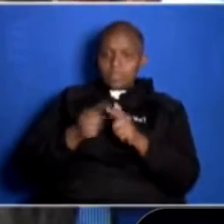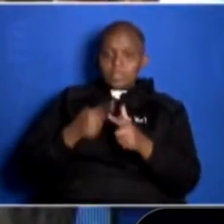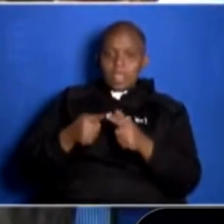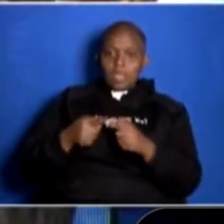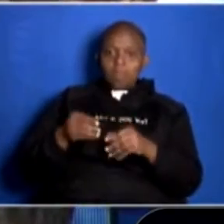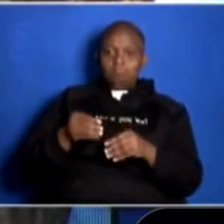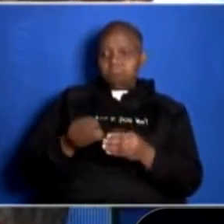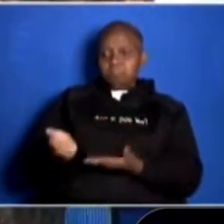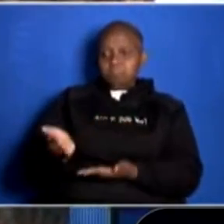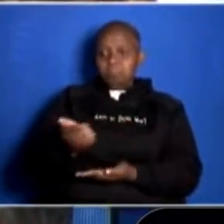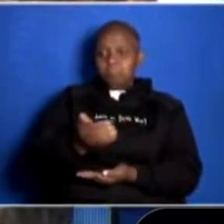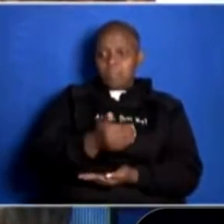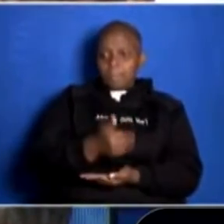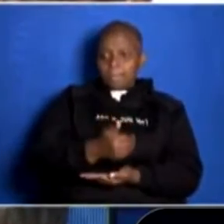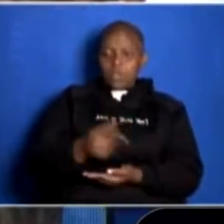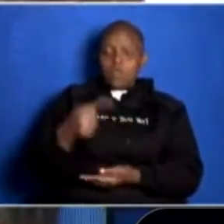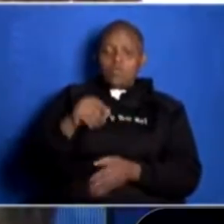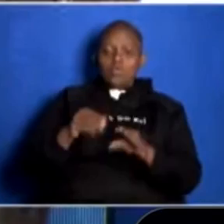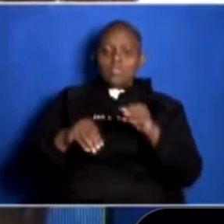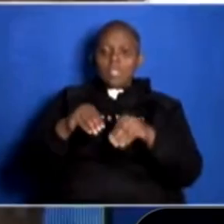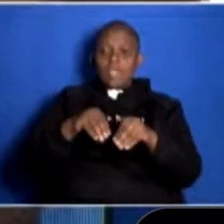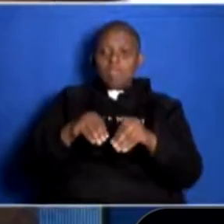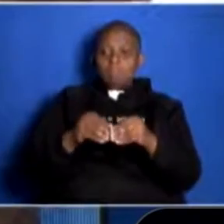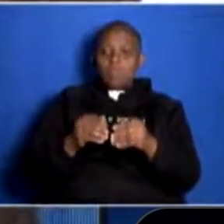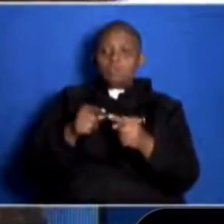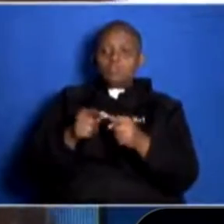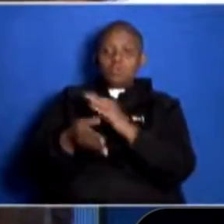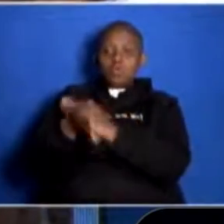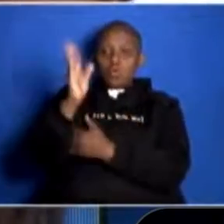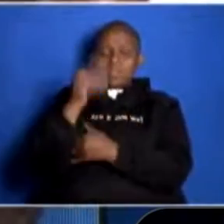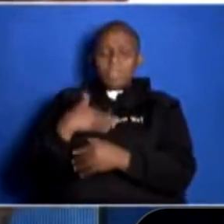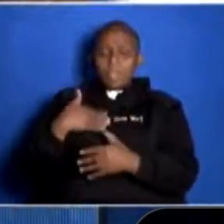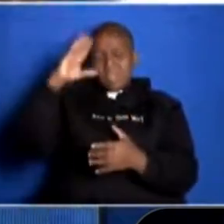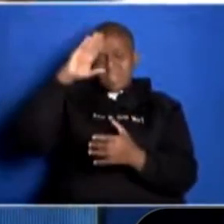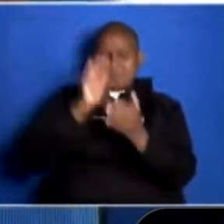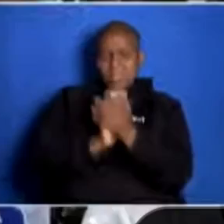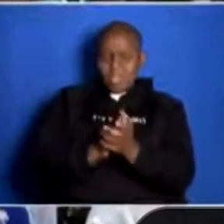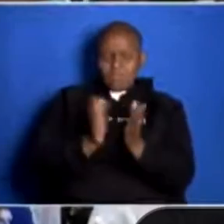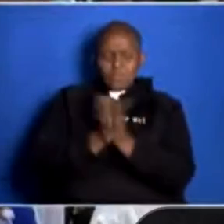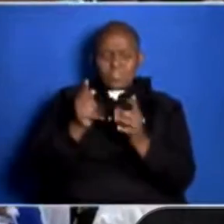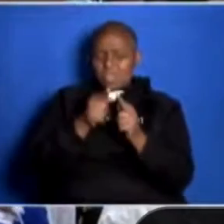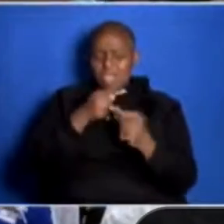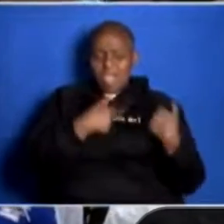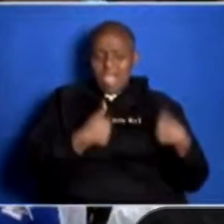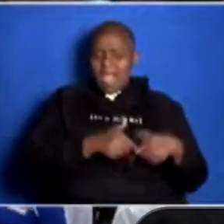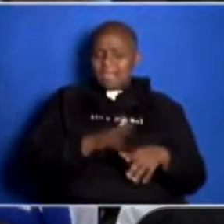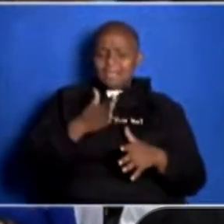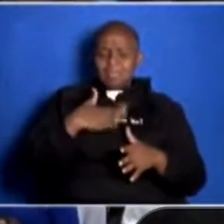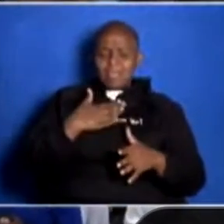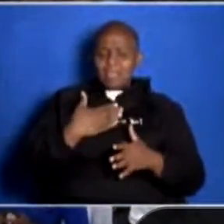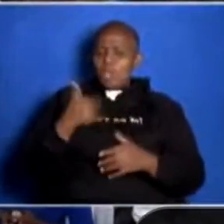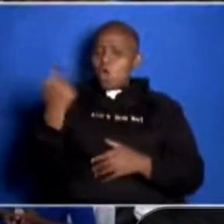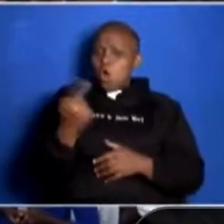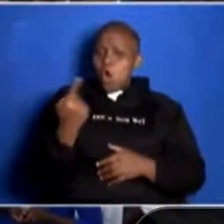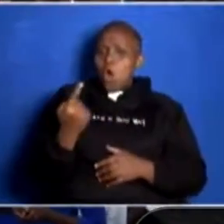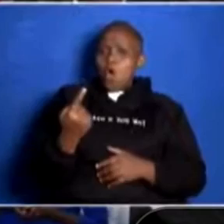We are going to give to the Lord. But I believe with all my heart that the only way to break the